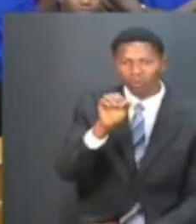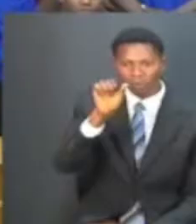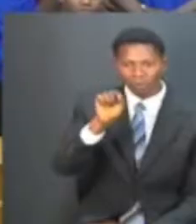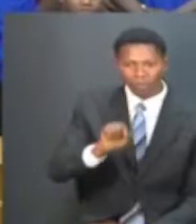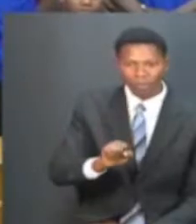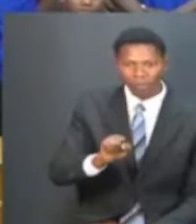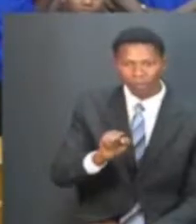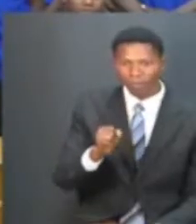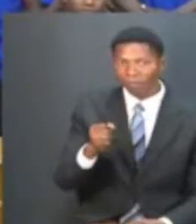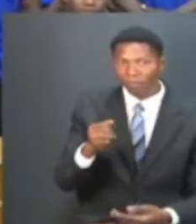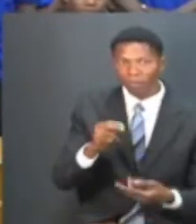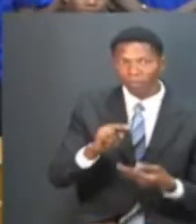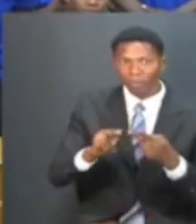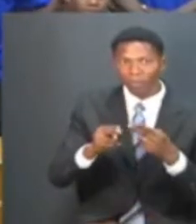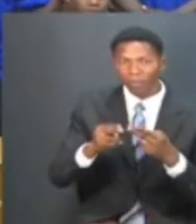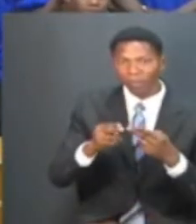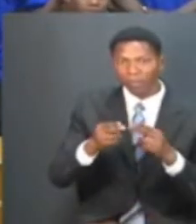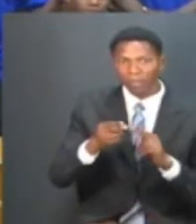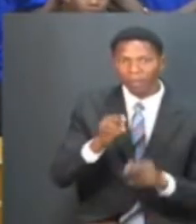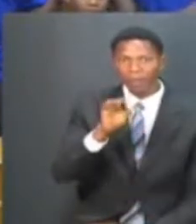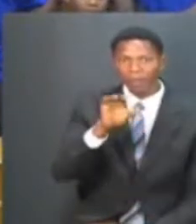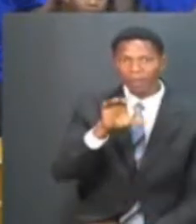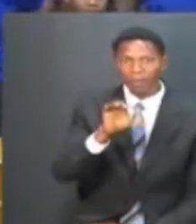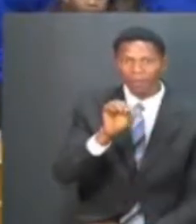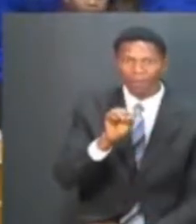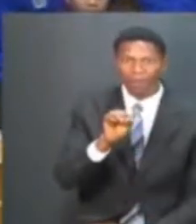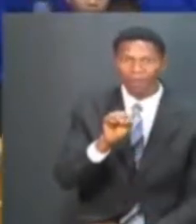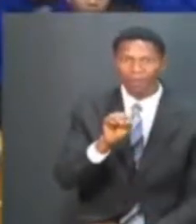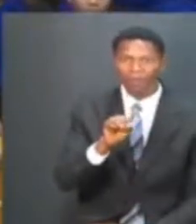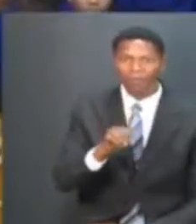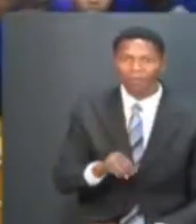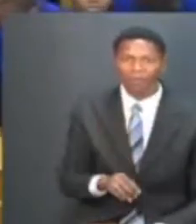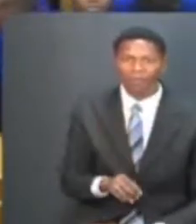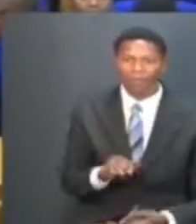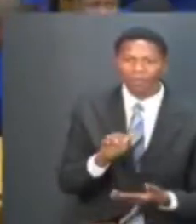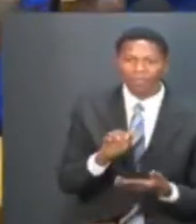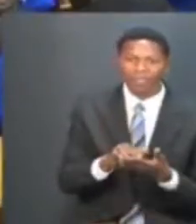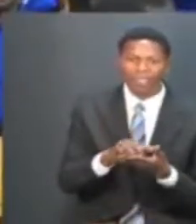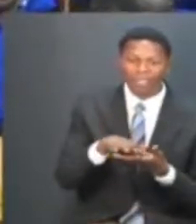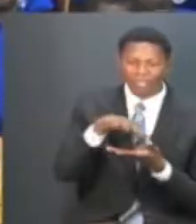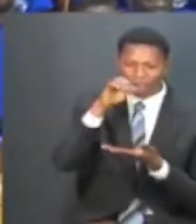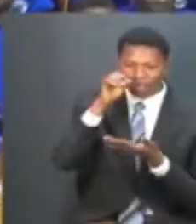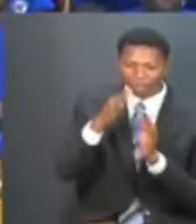Finally, we have students from Abo Senior High School,